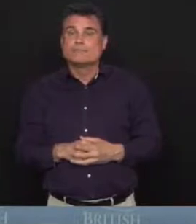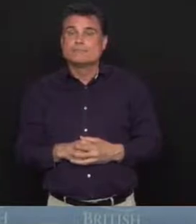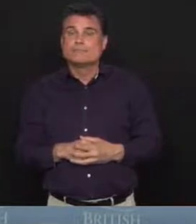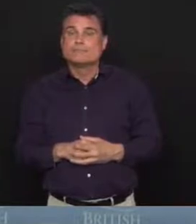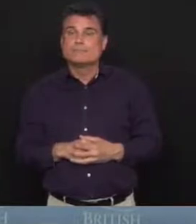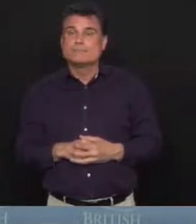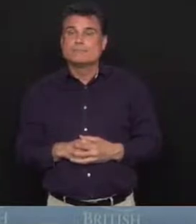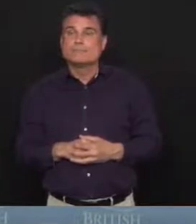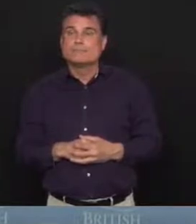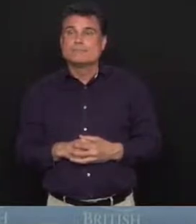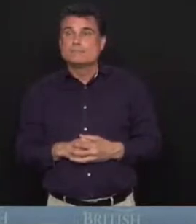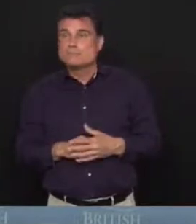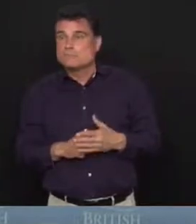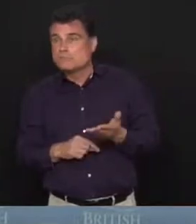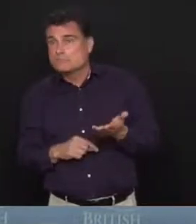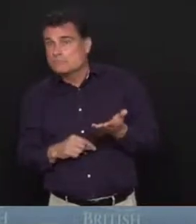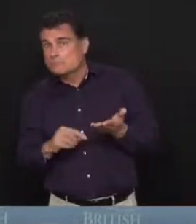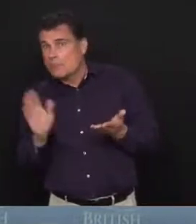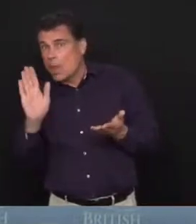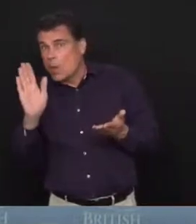Bob are you there